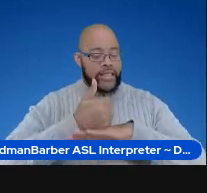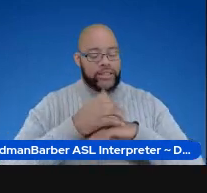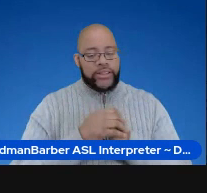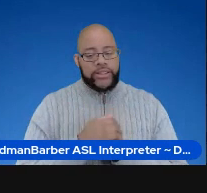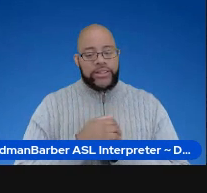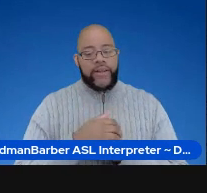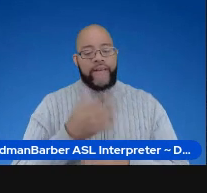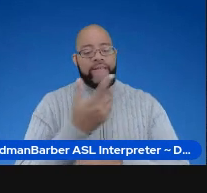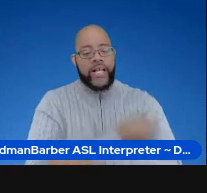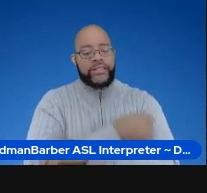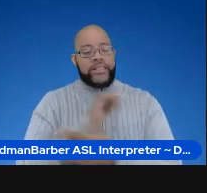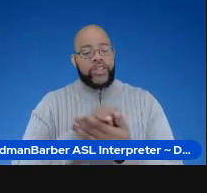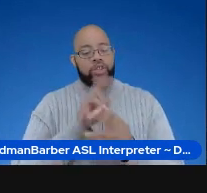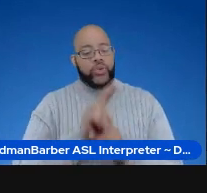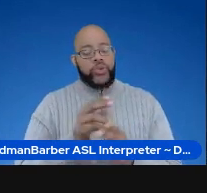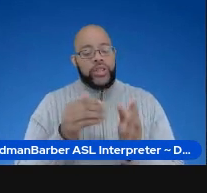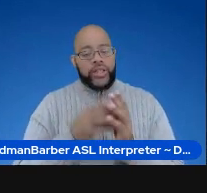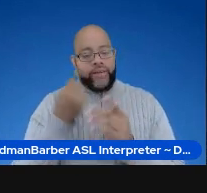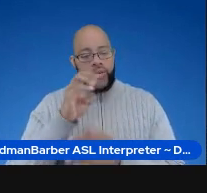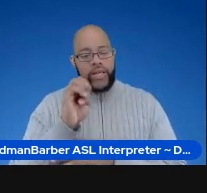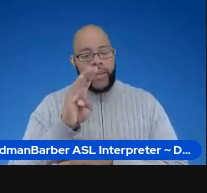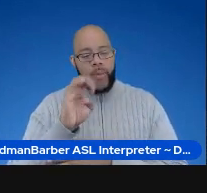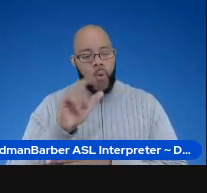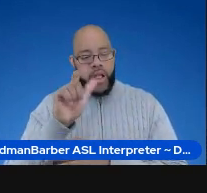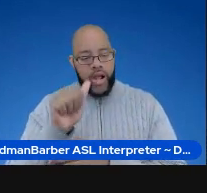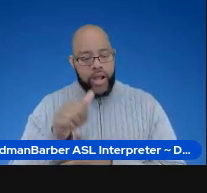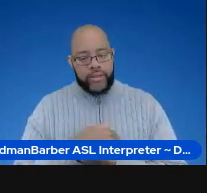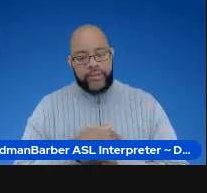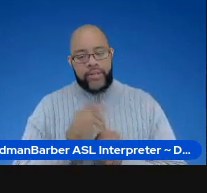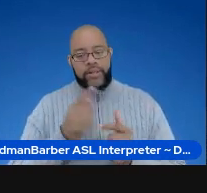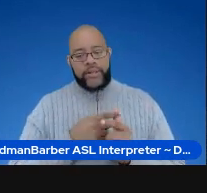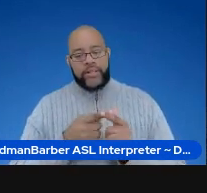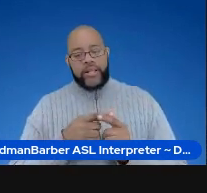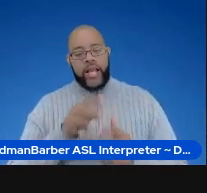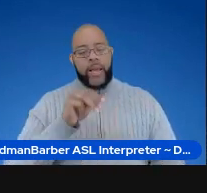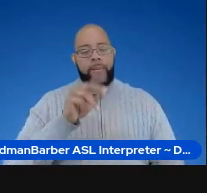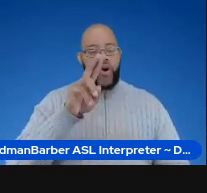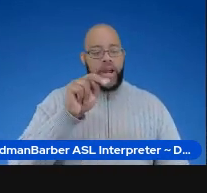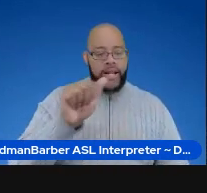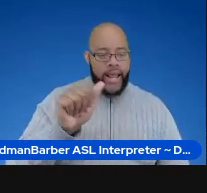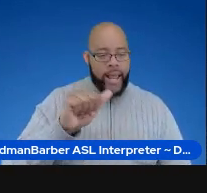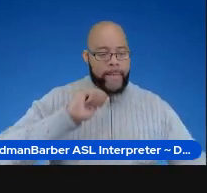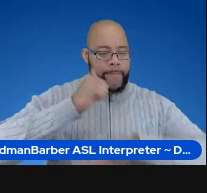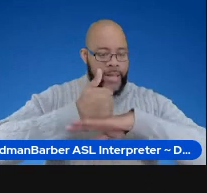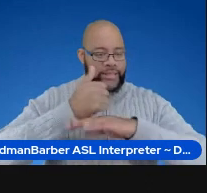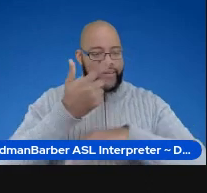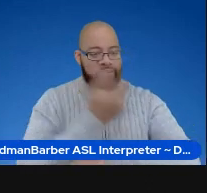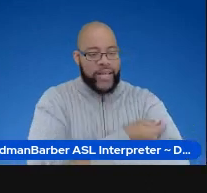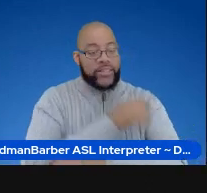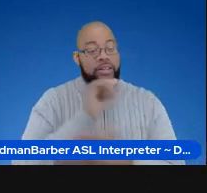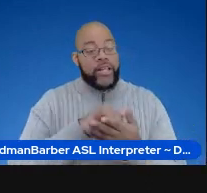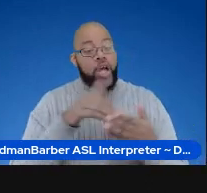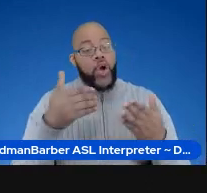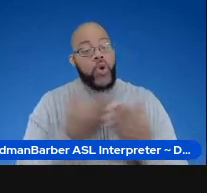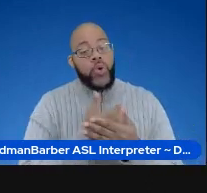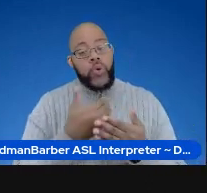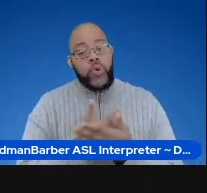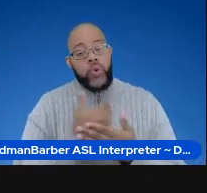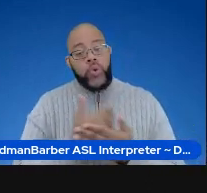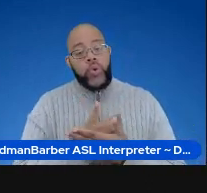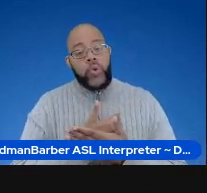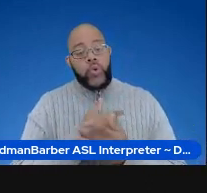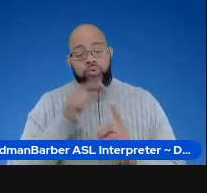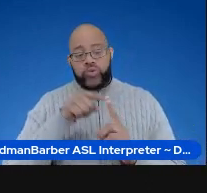vaccine, which was used again for Ebola, then the mRNA-based vaccine. So these new game